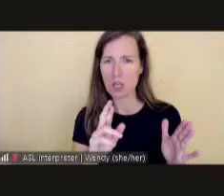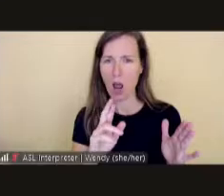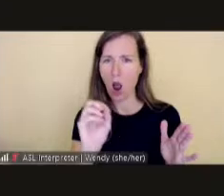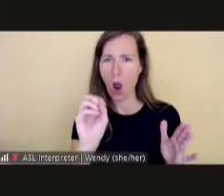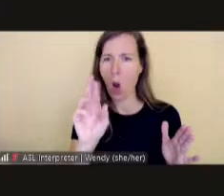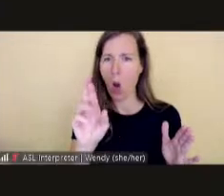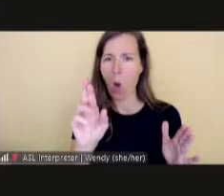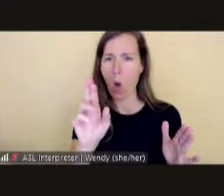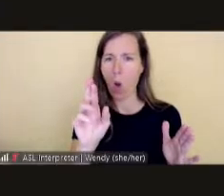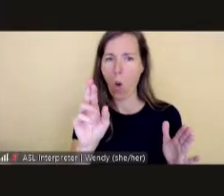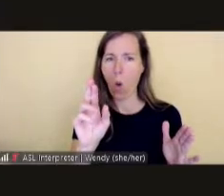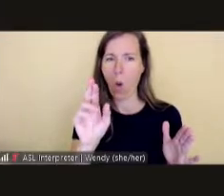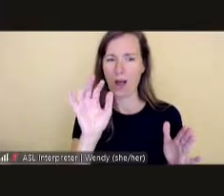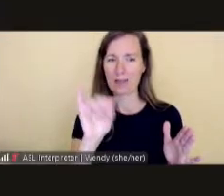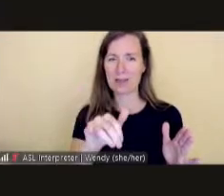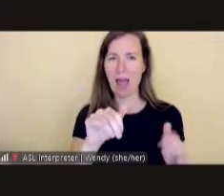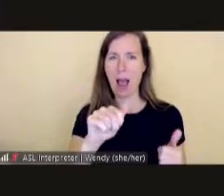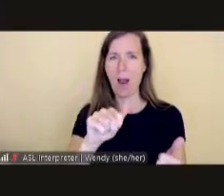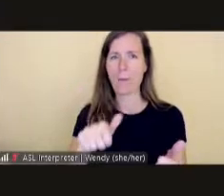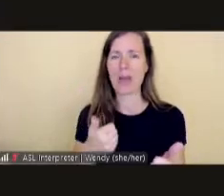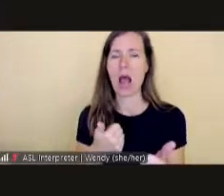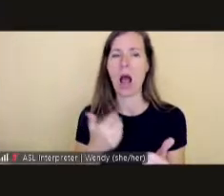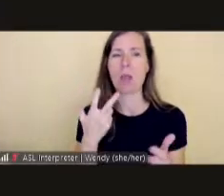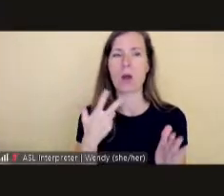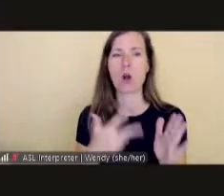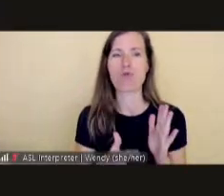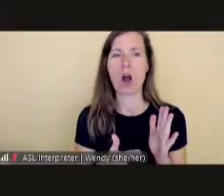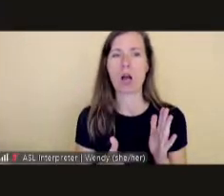something that would be behind the garages?